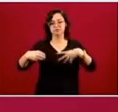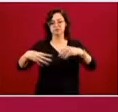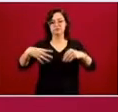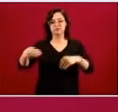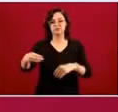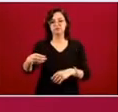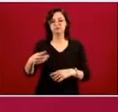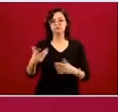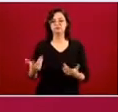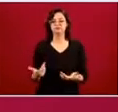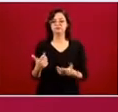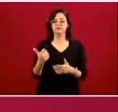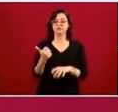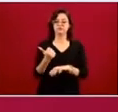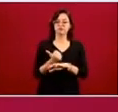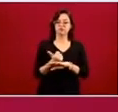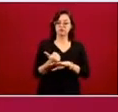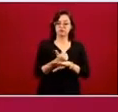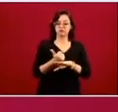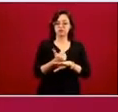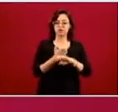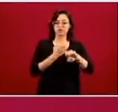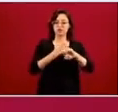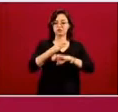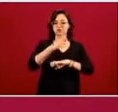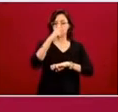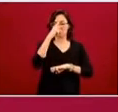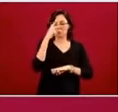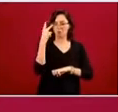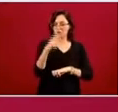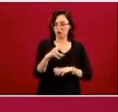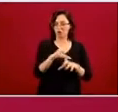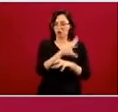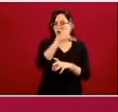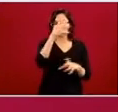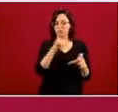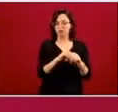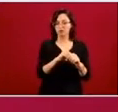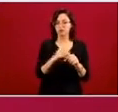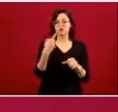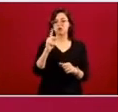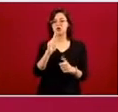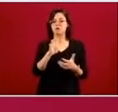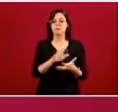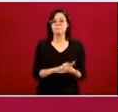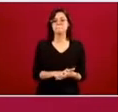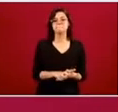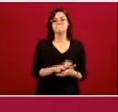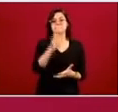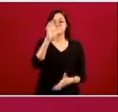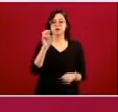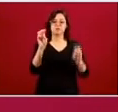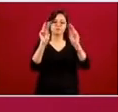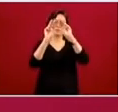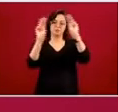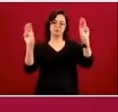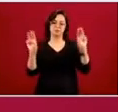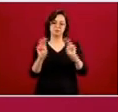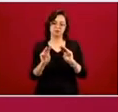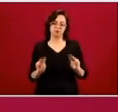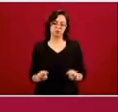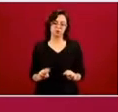Valley area is the most affected one. The areas in yellow is mainly